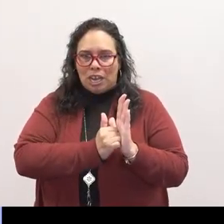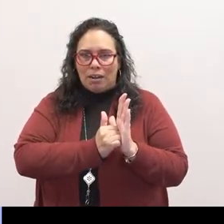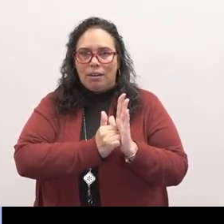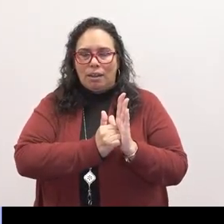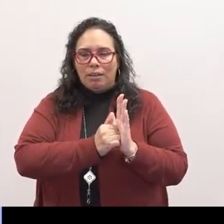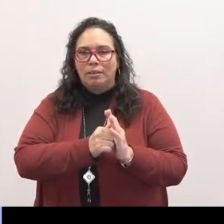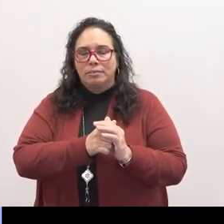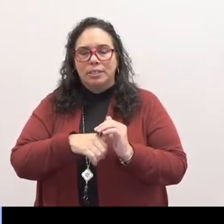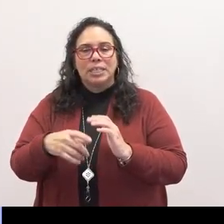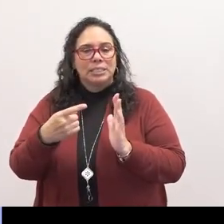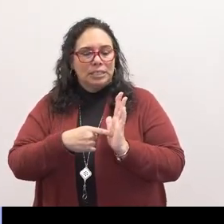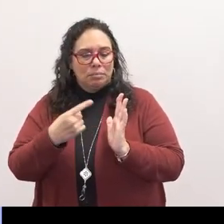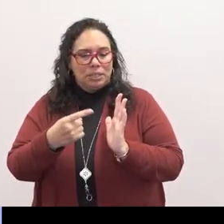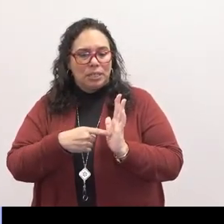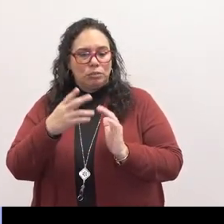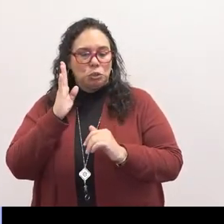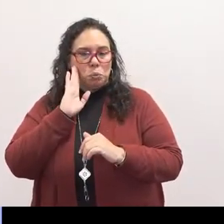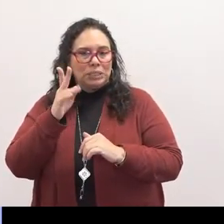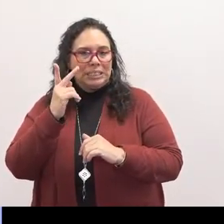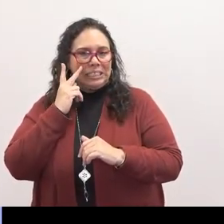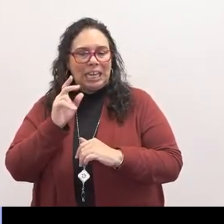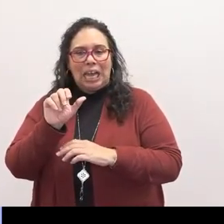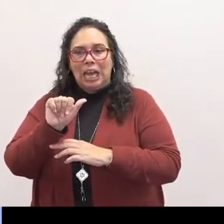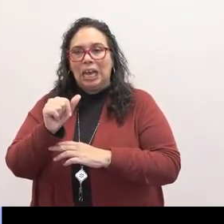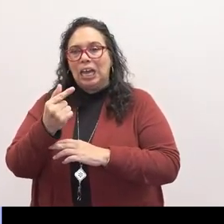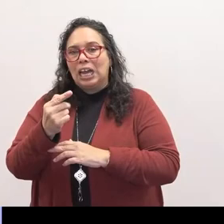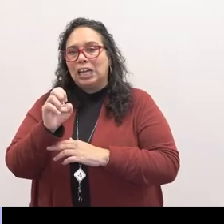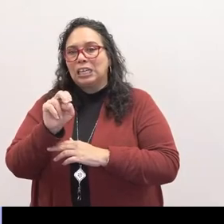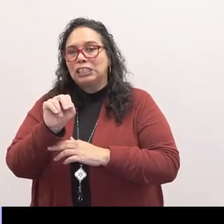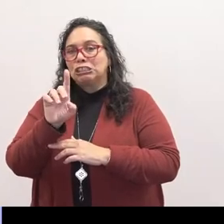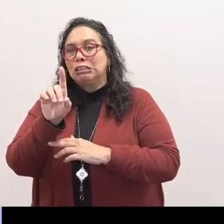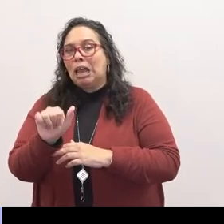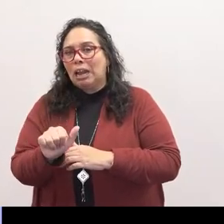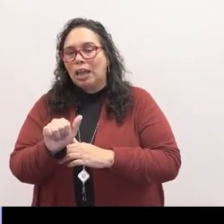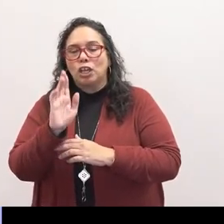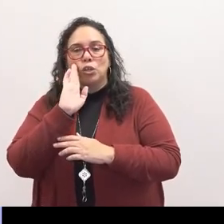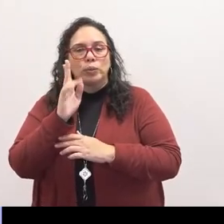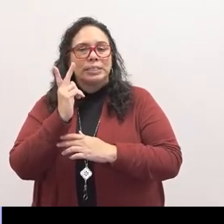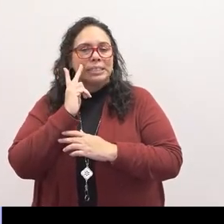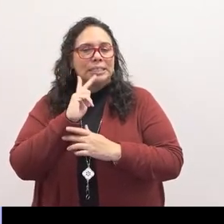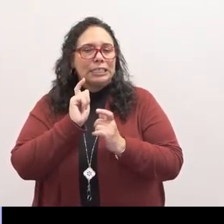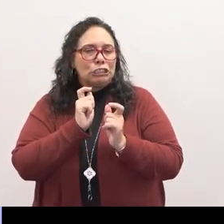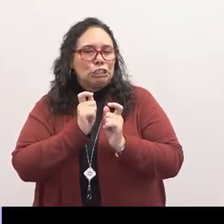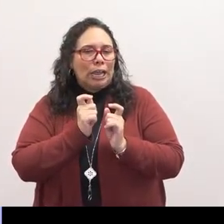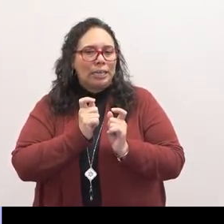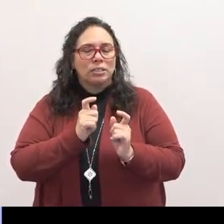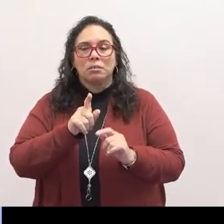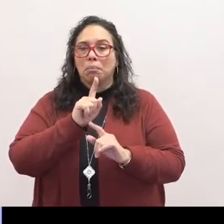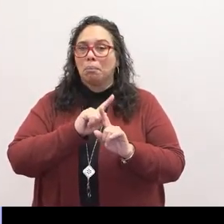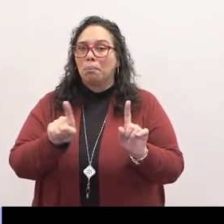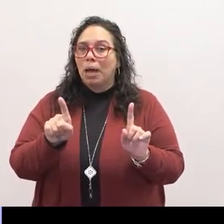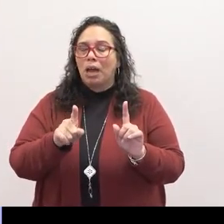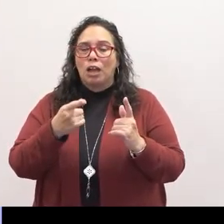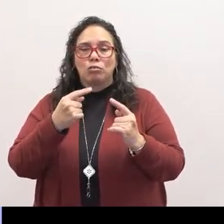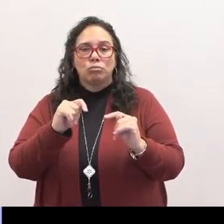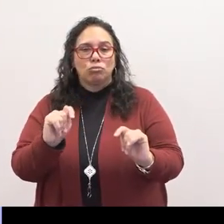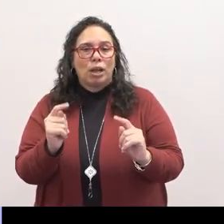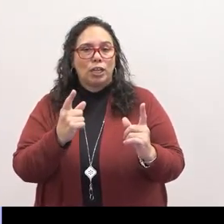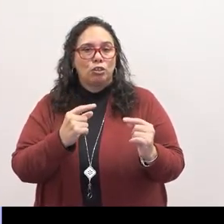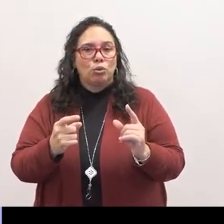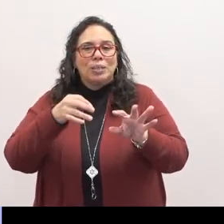and sometimes you'll see, you know, little changes there. But what I've tried to do is make sure that we are